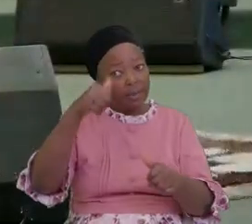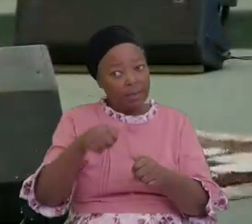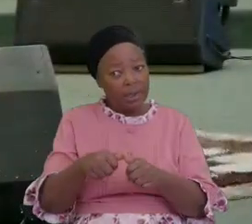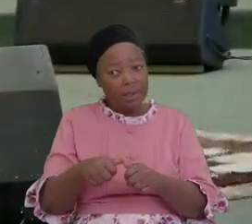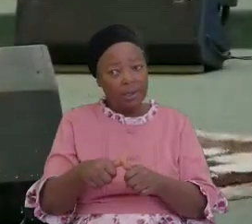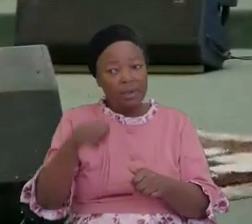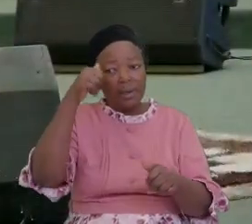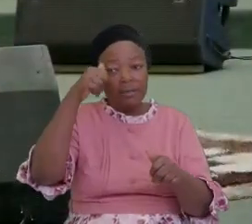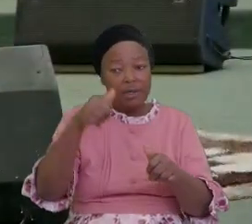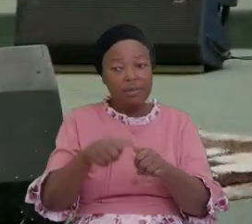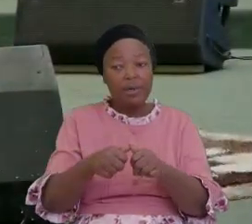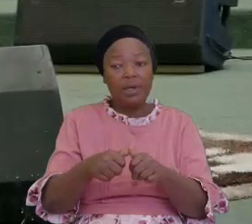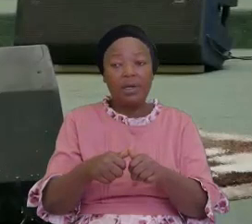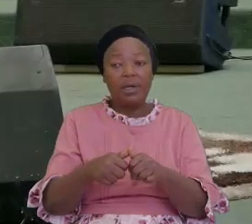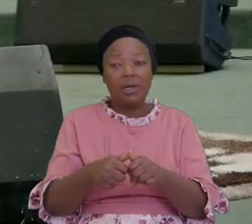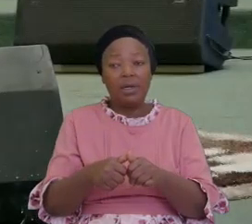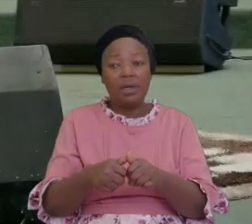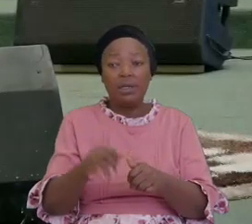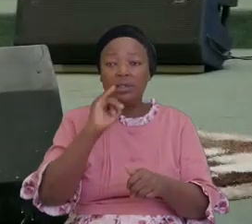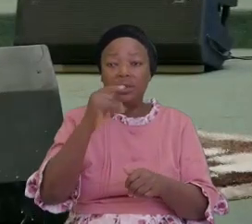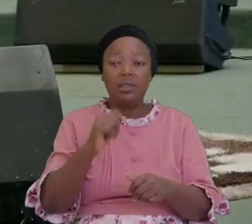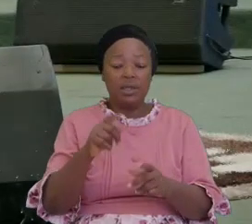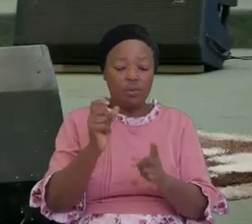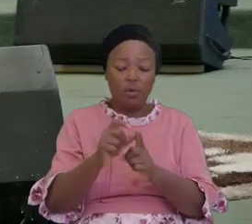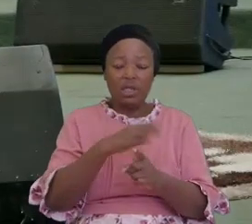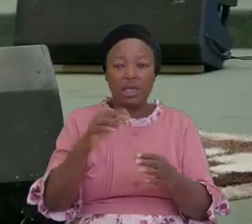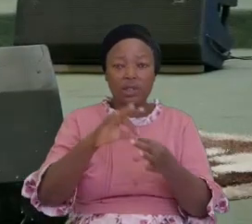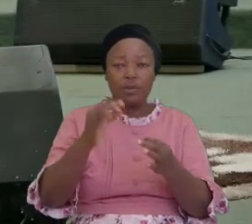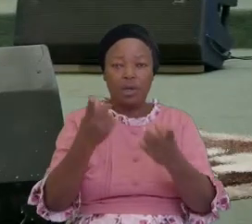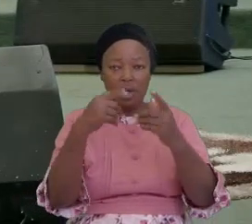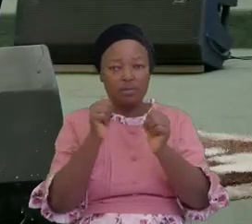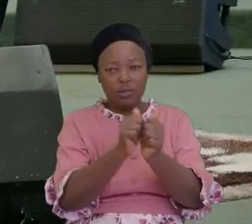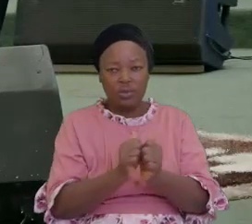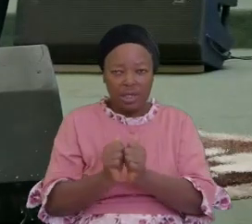Remember it's the word and the spirit that work together.